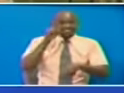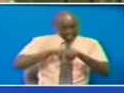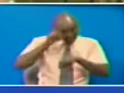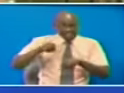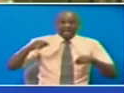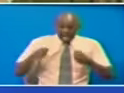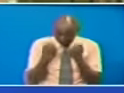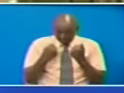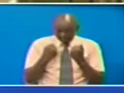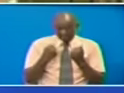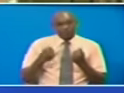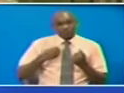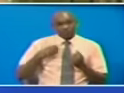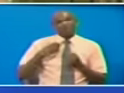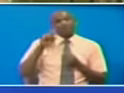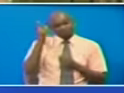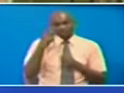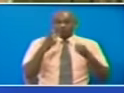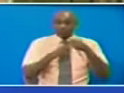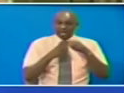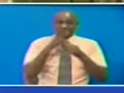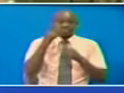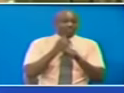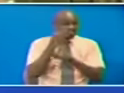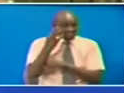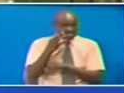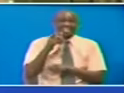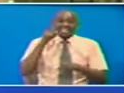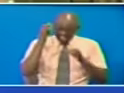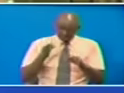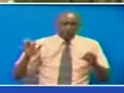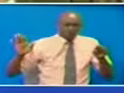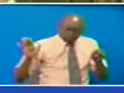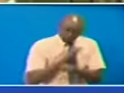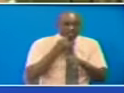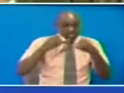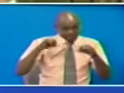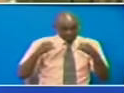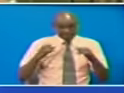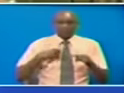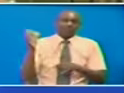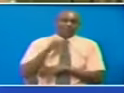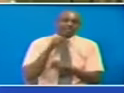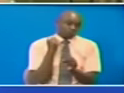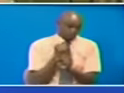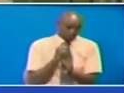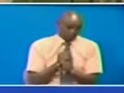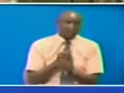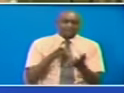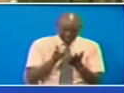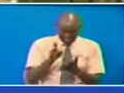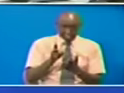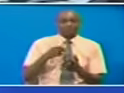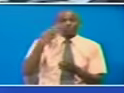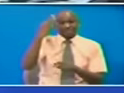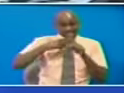effective on the 1st of July 2013, is fully implemented and is paid in arrears of